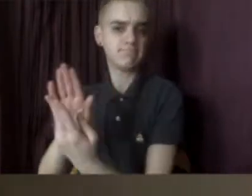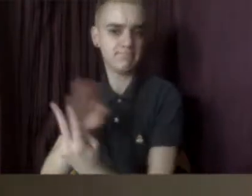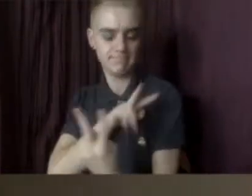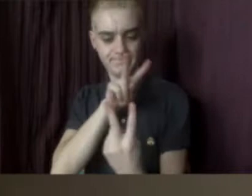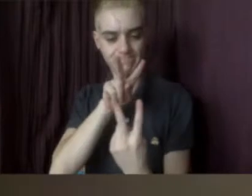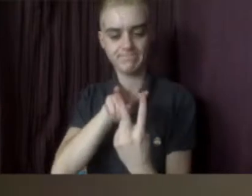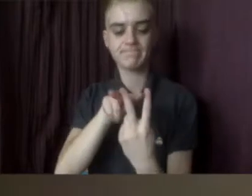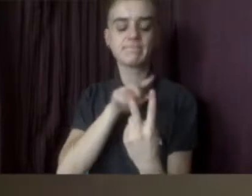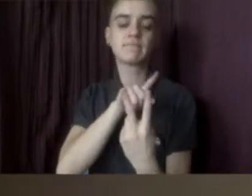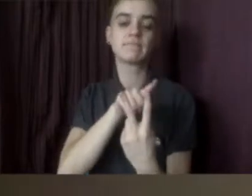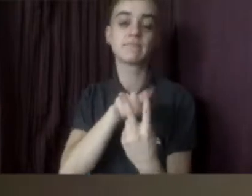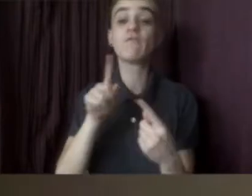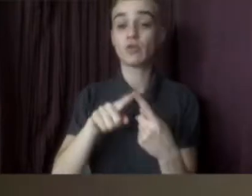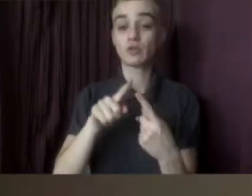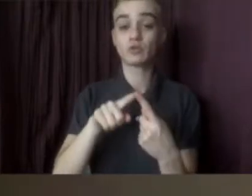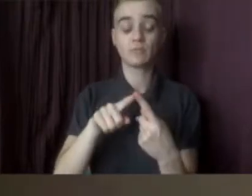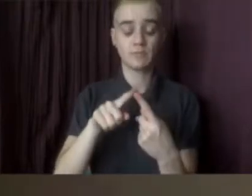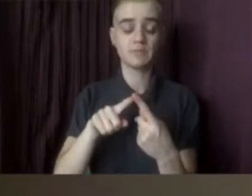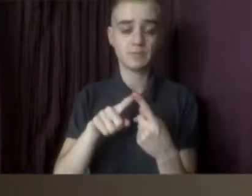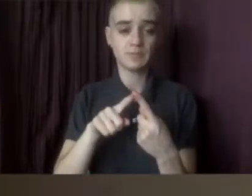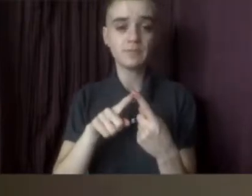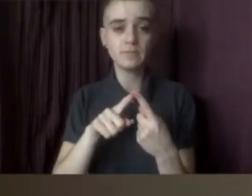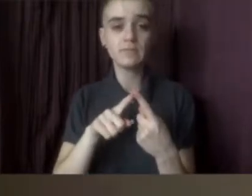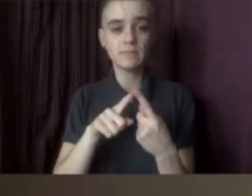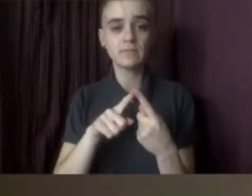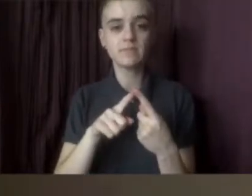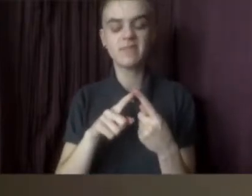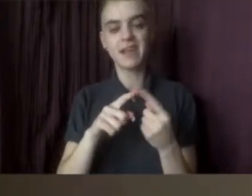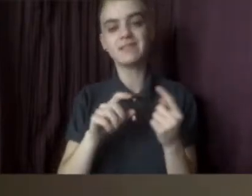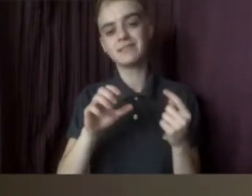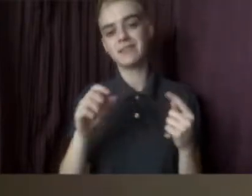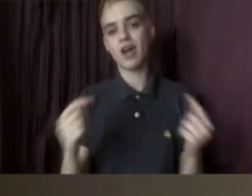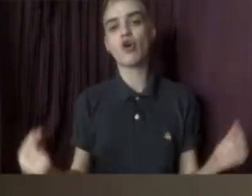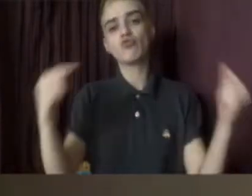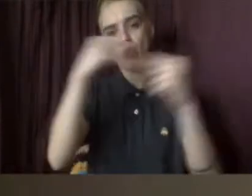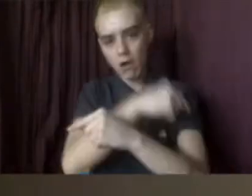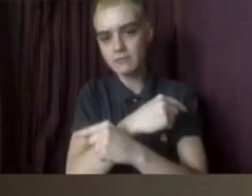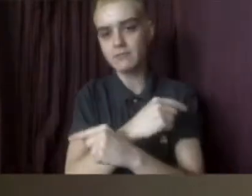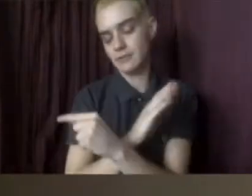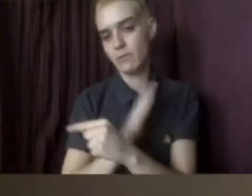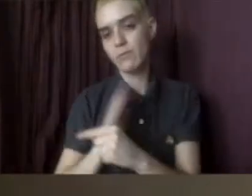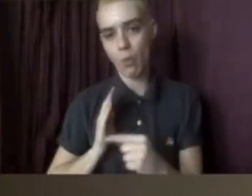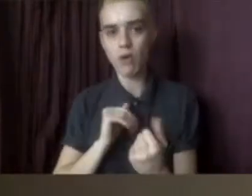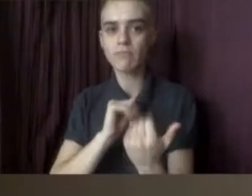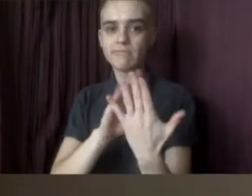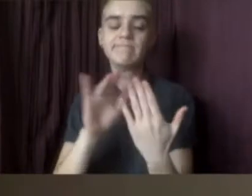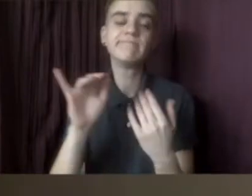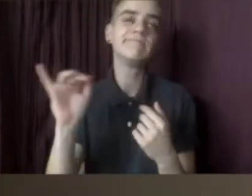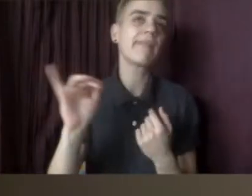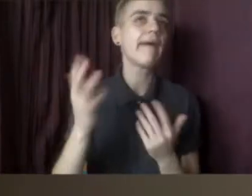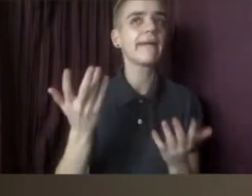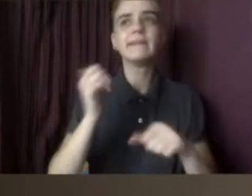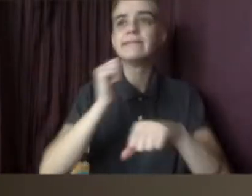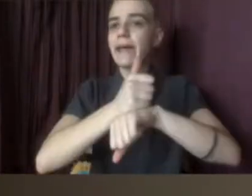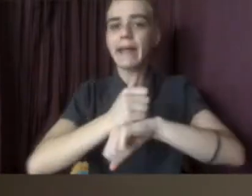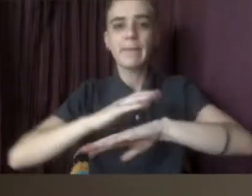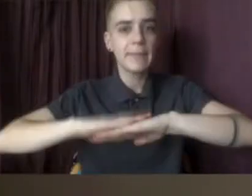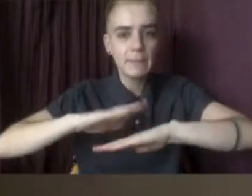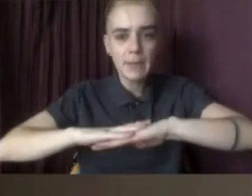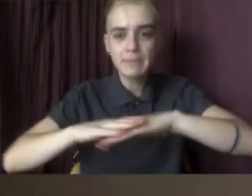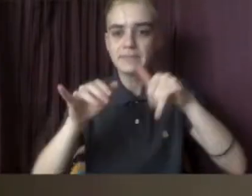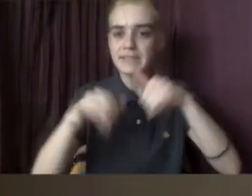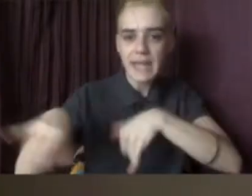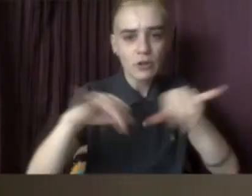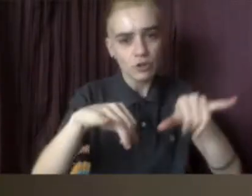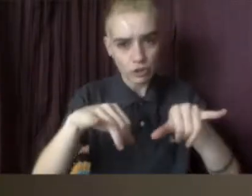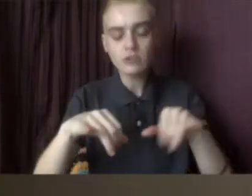of access no matter where they live. And the second group or type of voting reforms are really responding to the needs